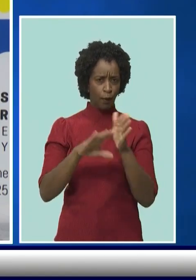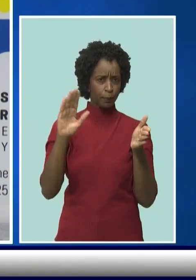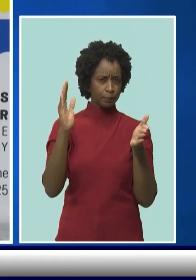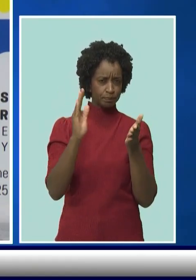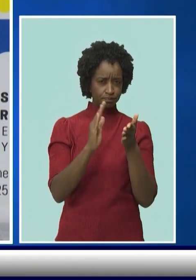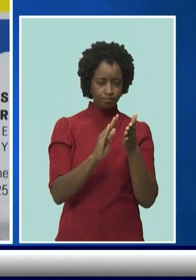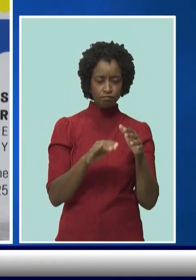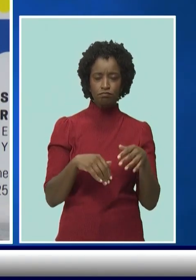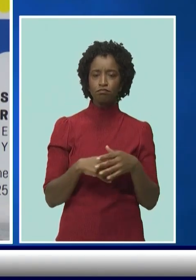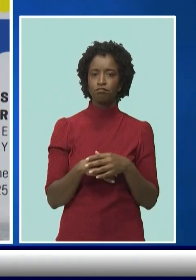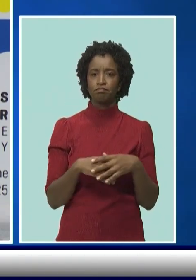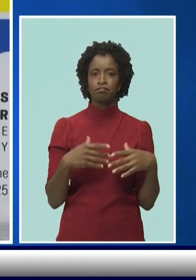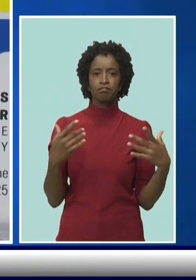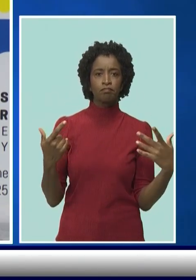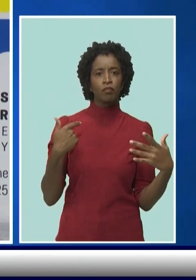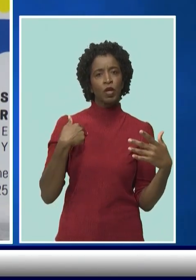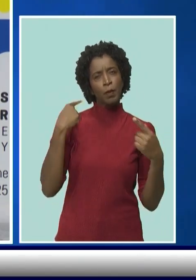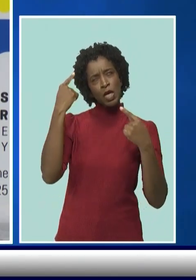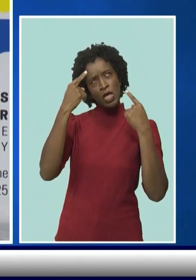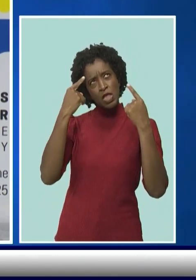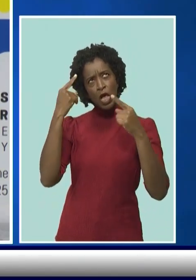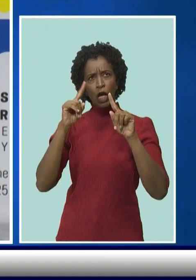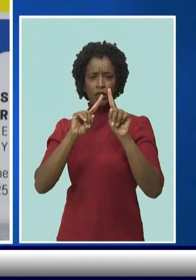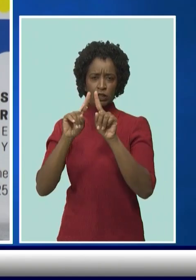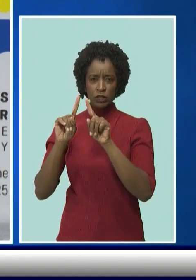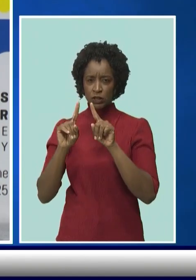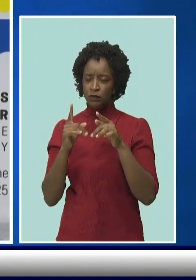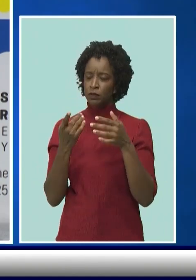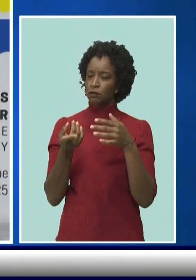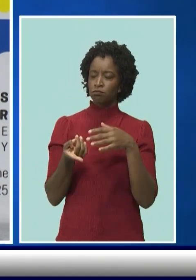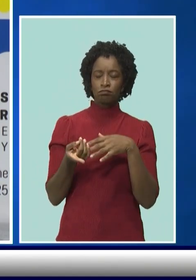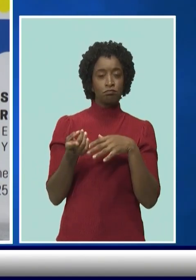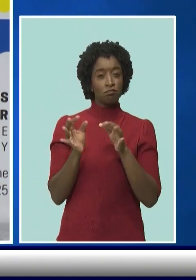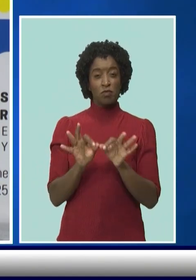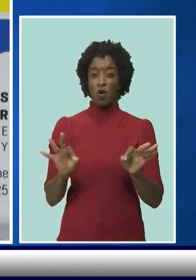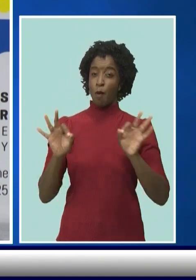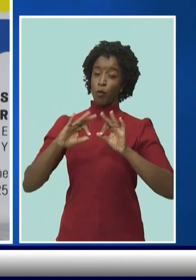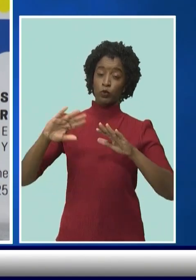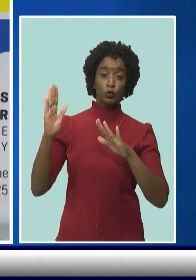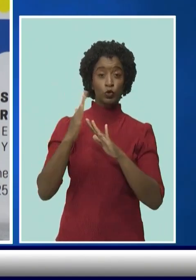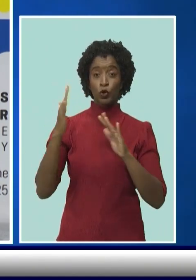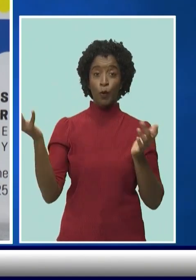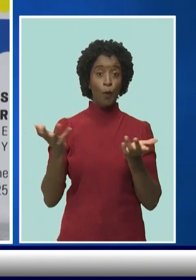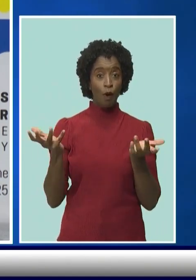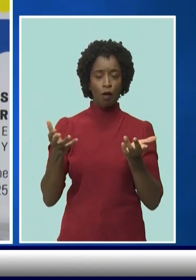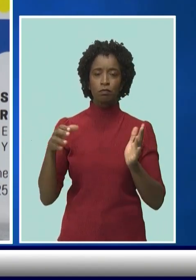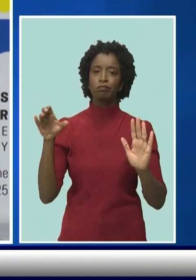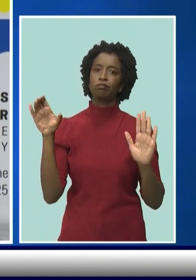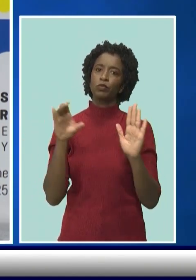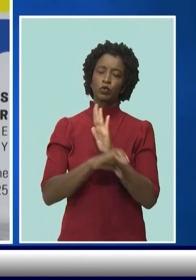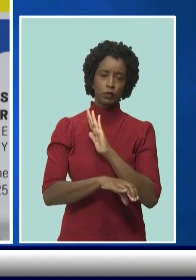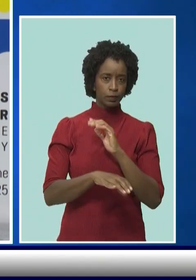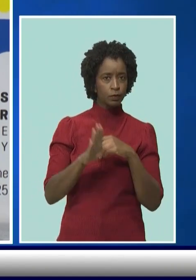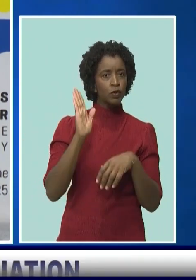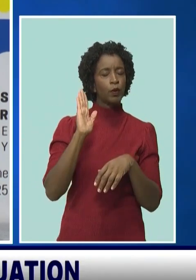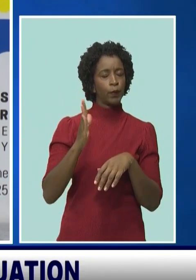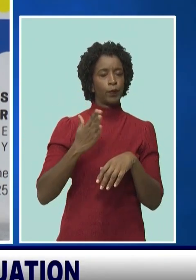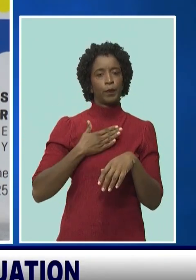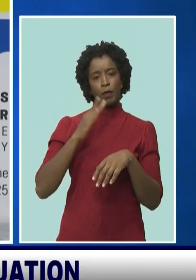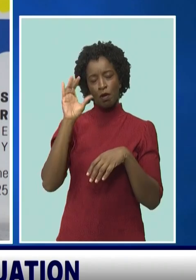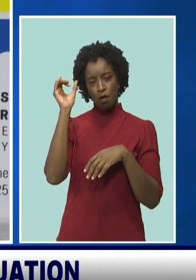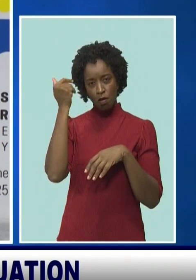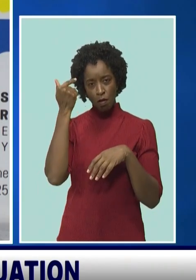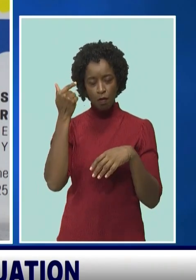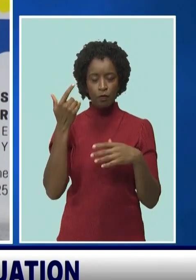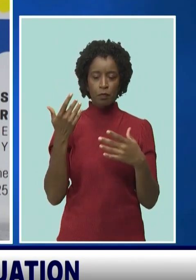that keeps me up awake more than that. And we will be having a multifaceted program, as you've heard me start to address